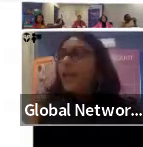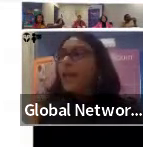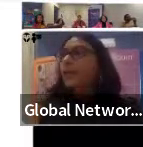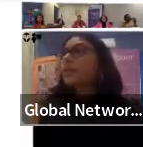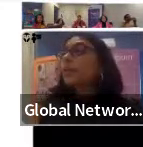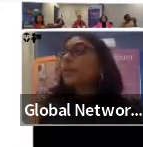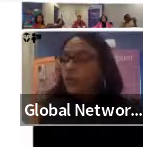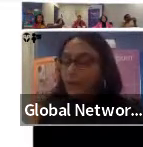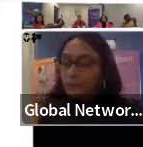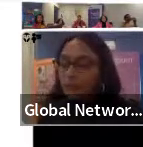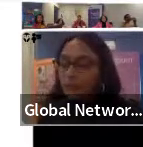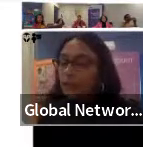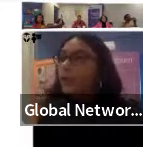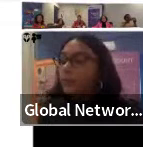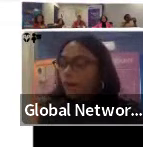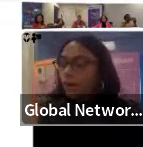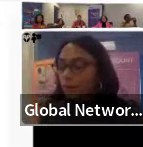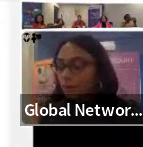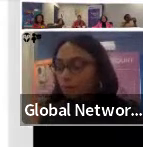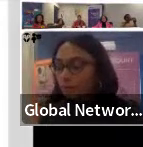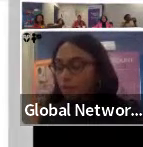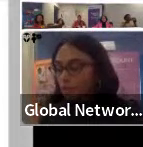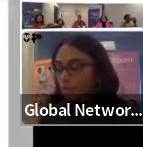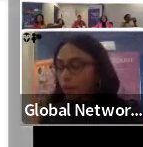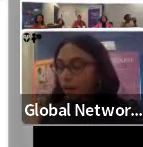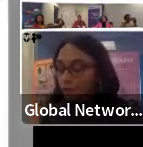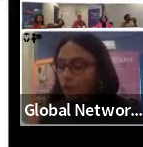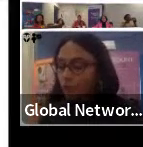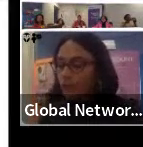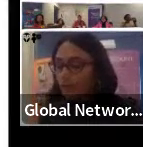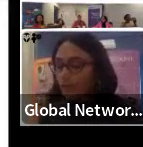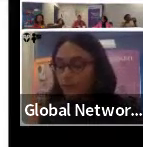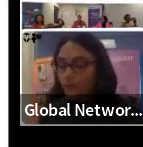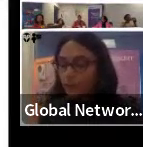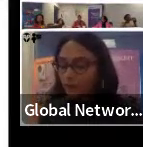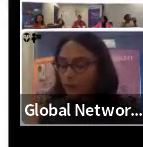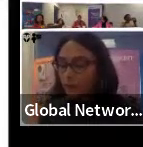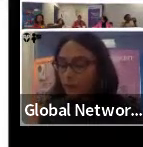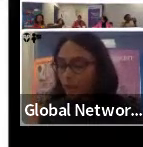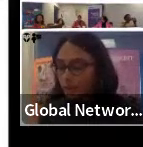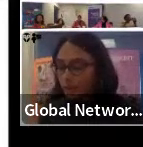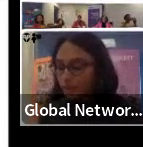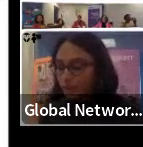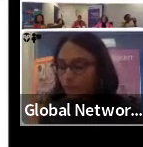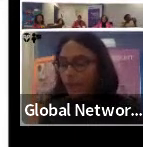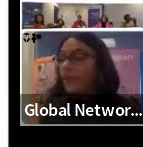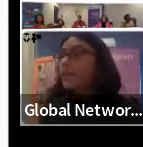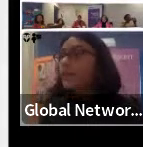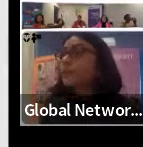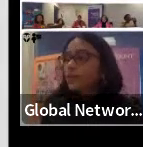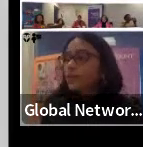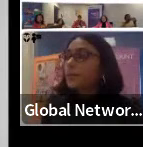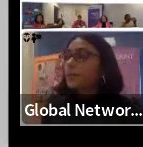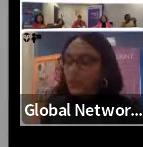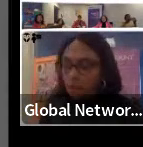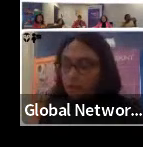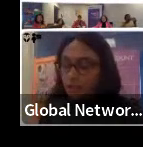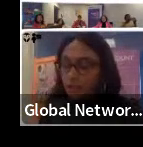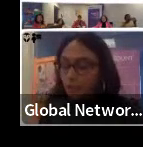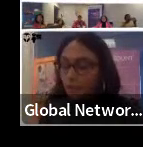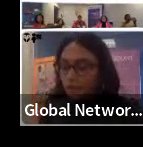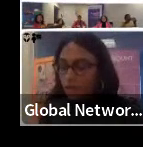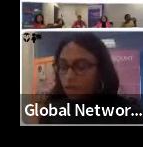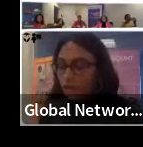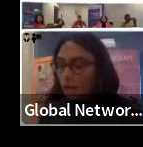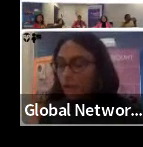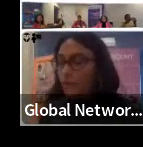issues and what their role can be in broader implementation of the women, peace, and security agenda. And these workshops were conducted